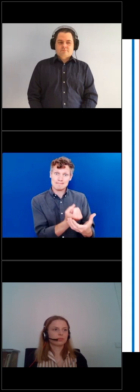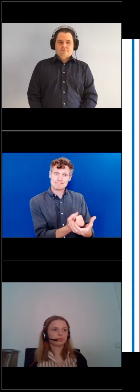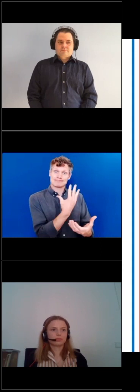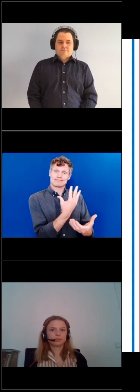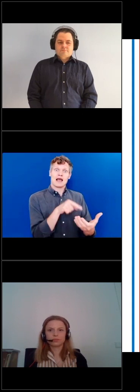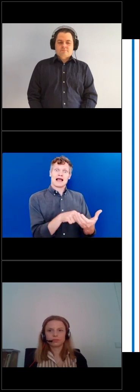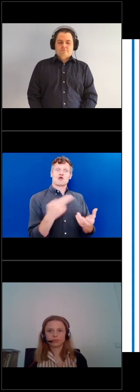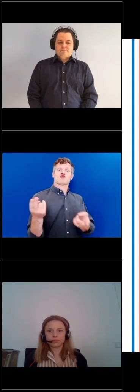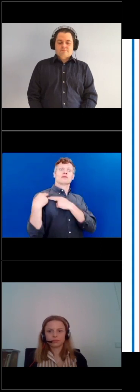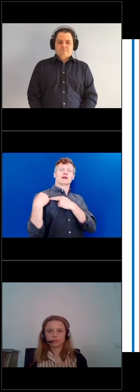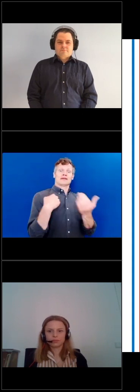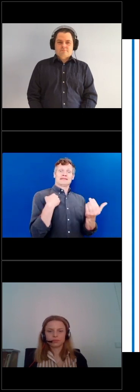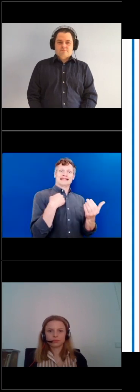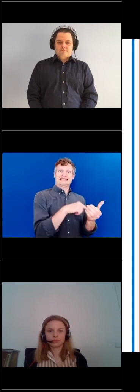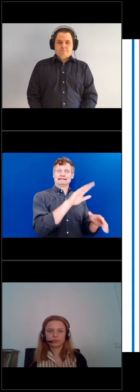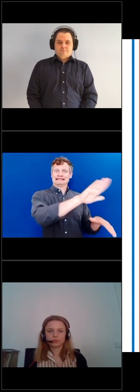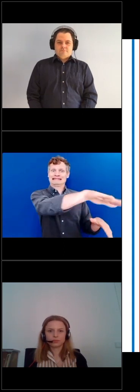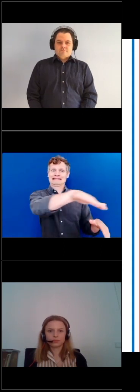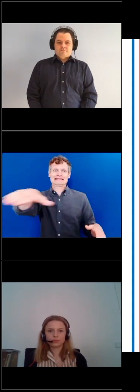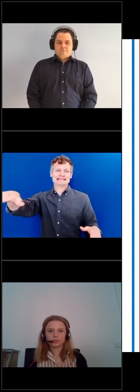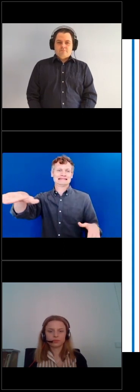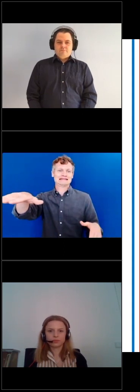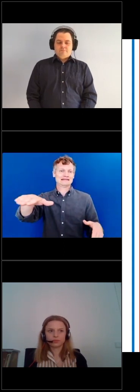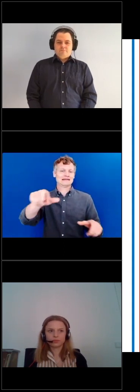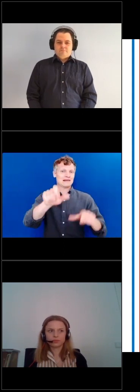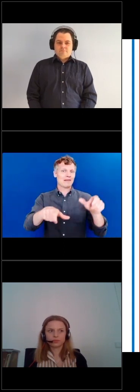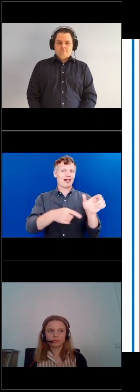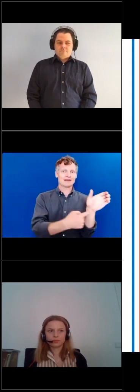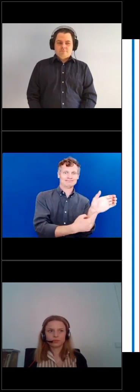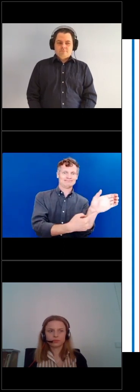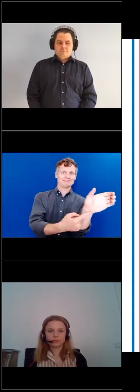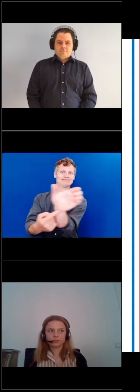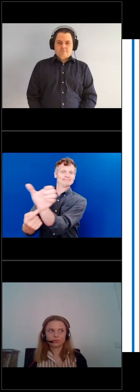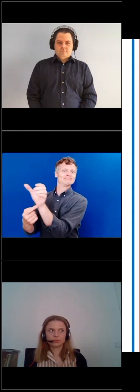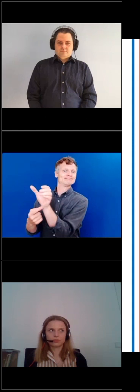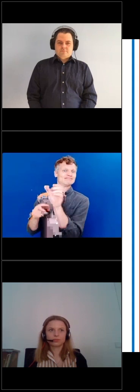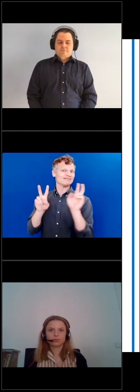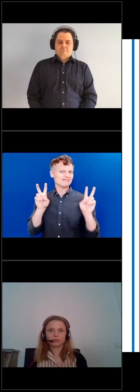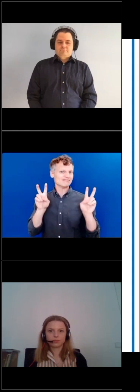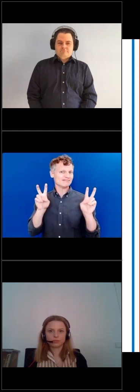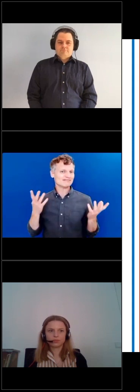understanding what are their needs, and then seeing how we can respond to those